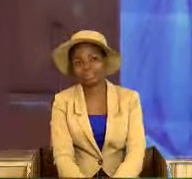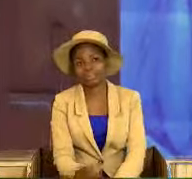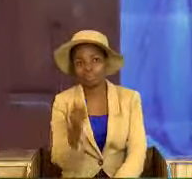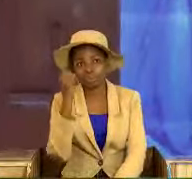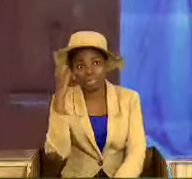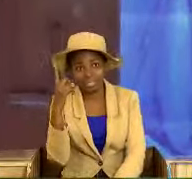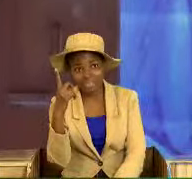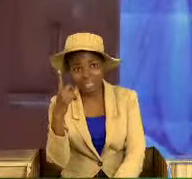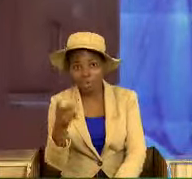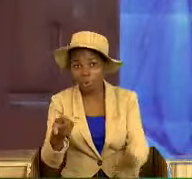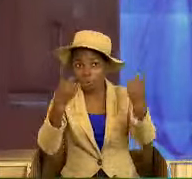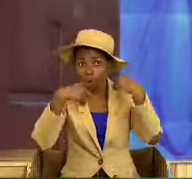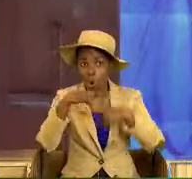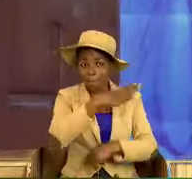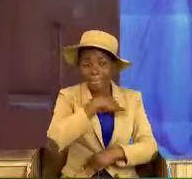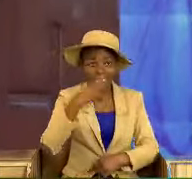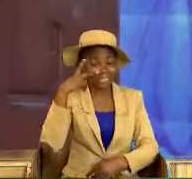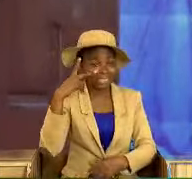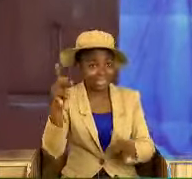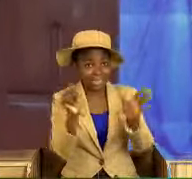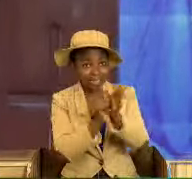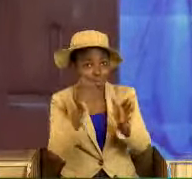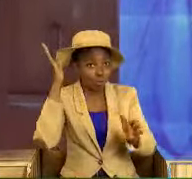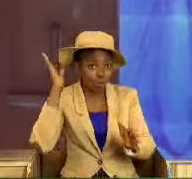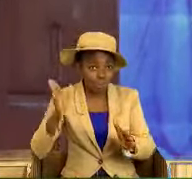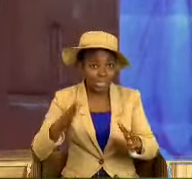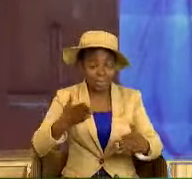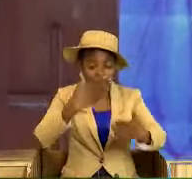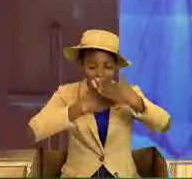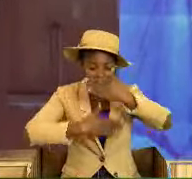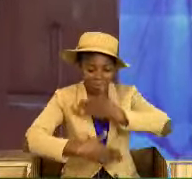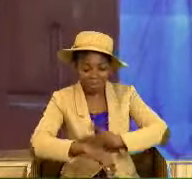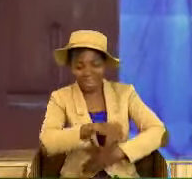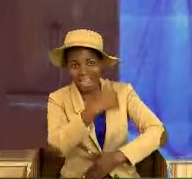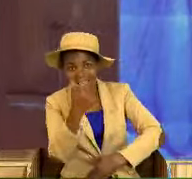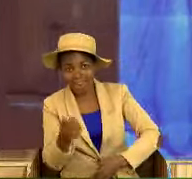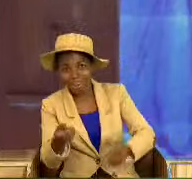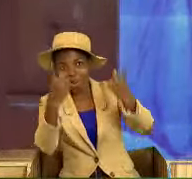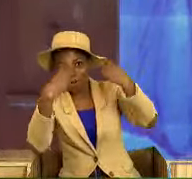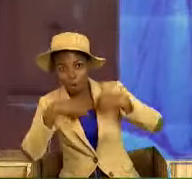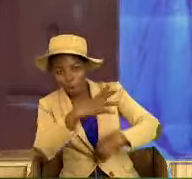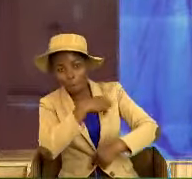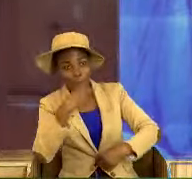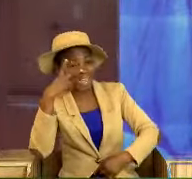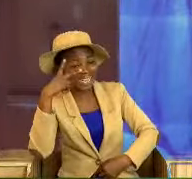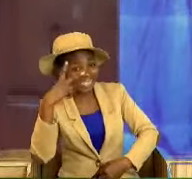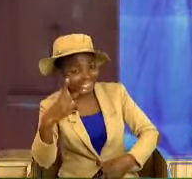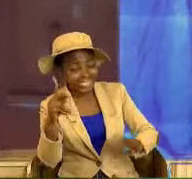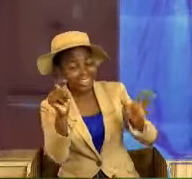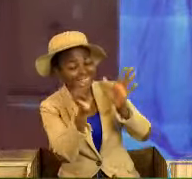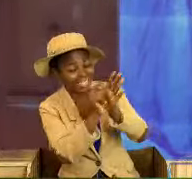testimonies testimonies that give birth to other